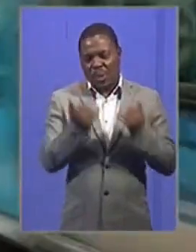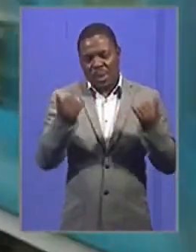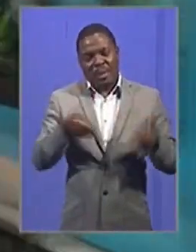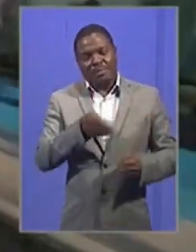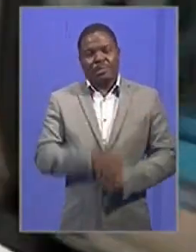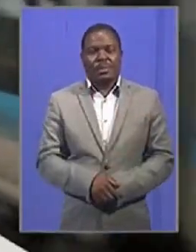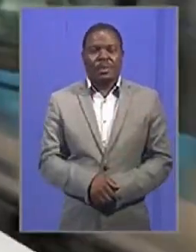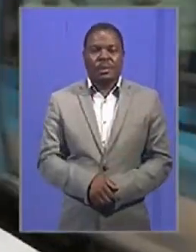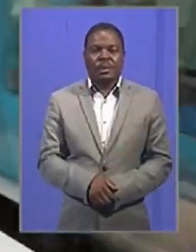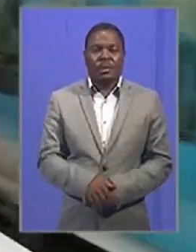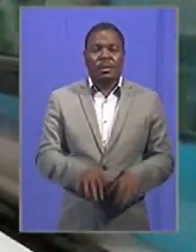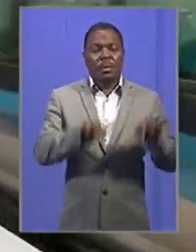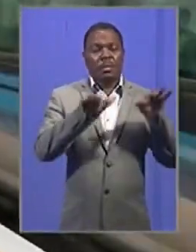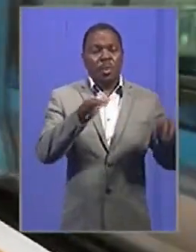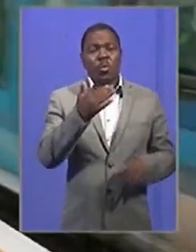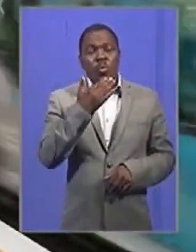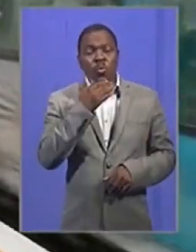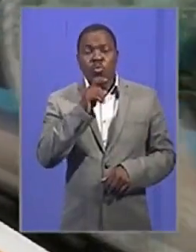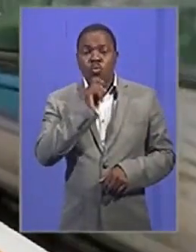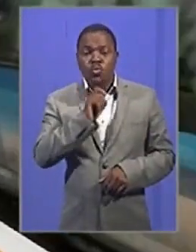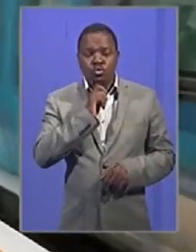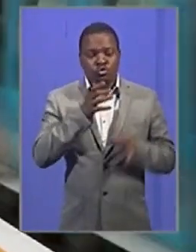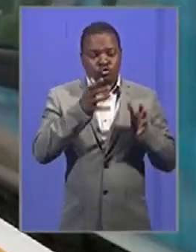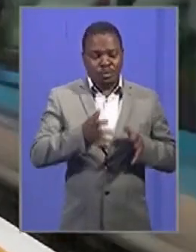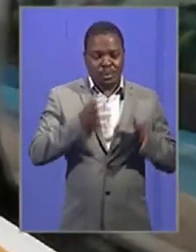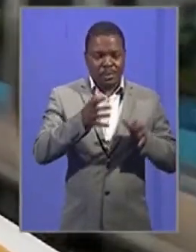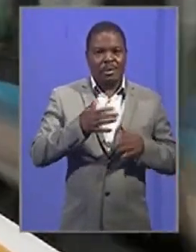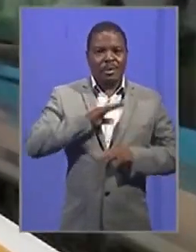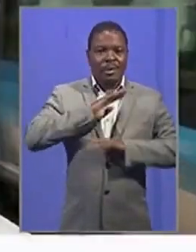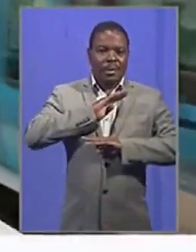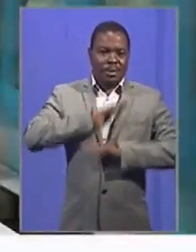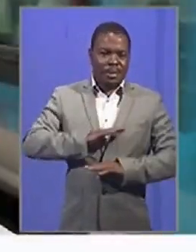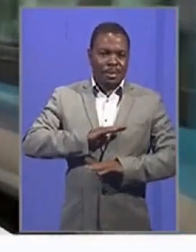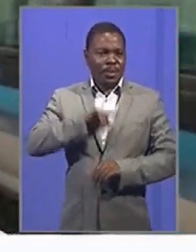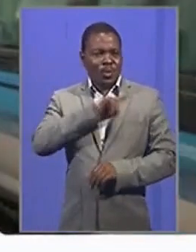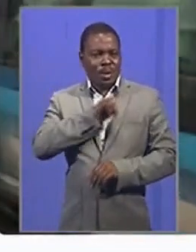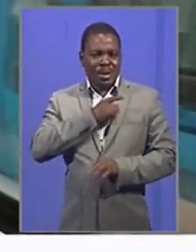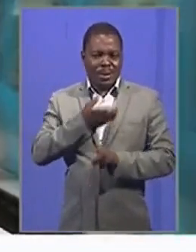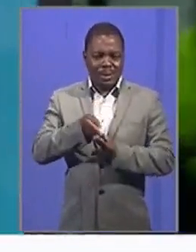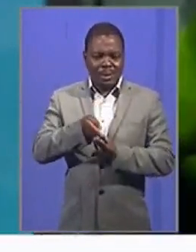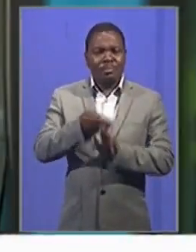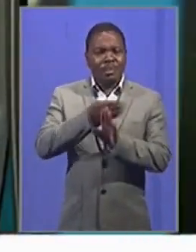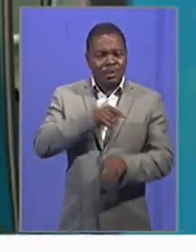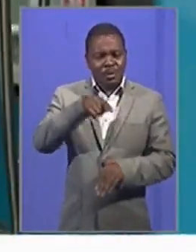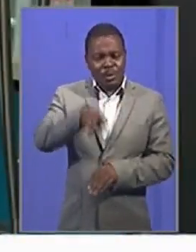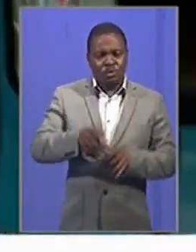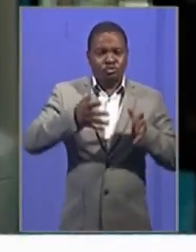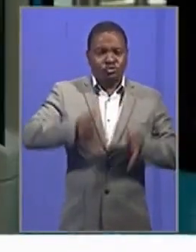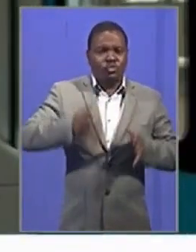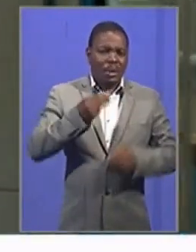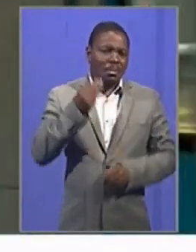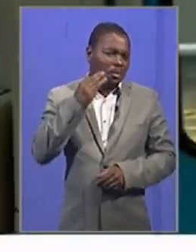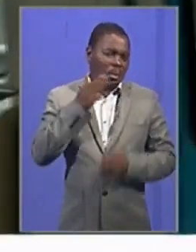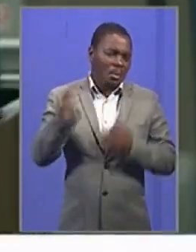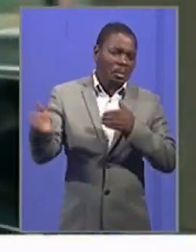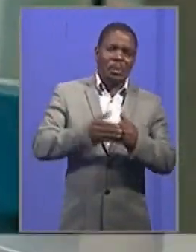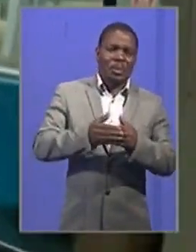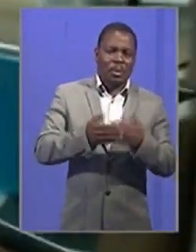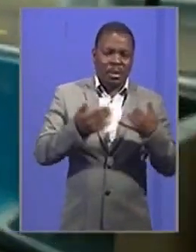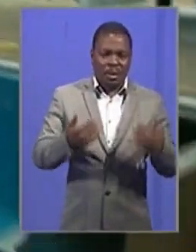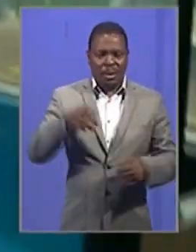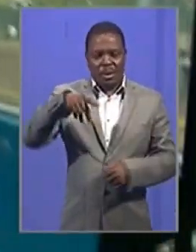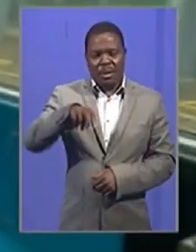Bapagami ba diterena ba ikutlwa ba imologile bao ba neng ba gaeletswe ka ntlha ya go tswalwa ga seteišene sa diterena sa Mabopane. PRASA e